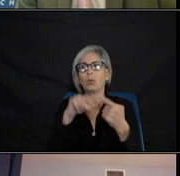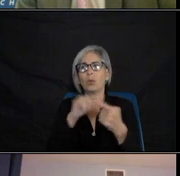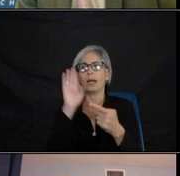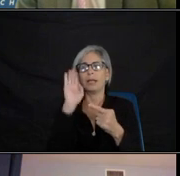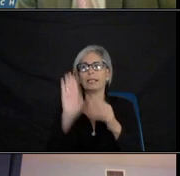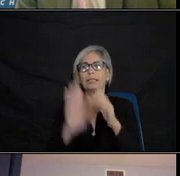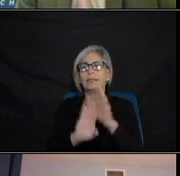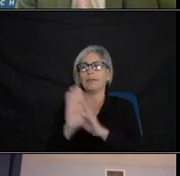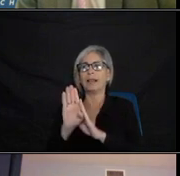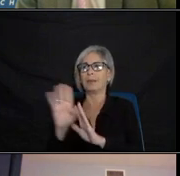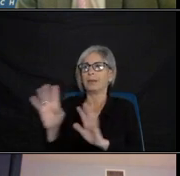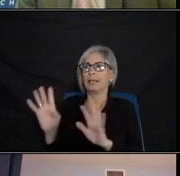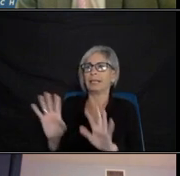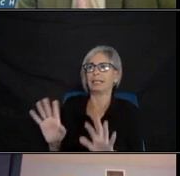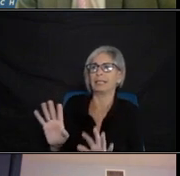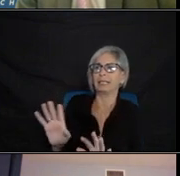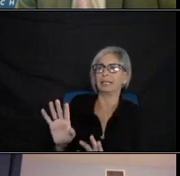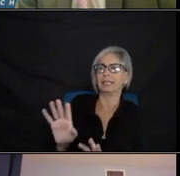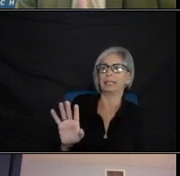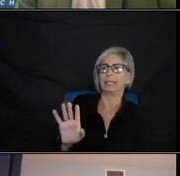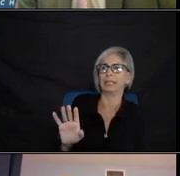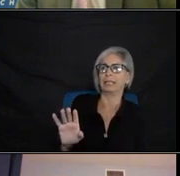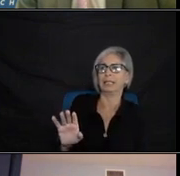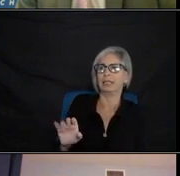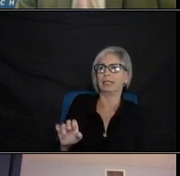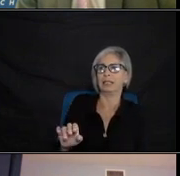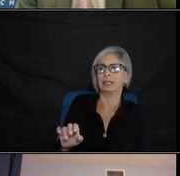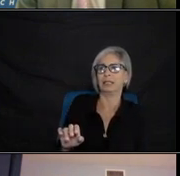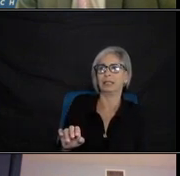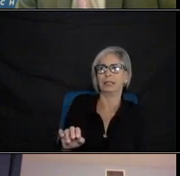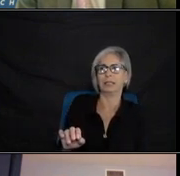Yeah, but it's not contiguous, so.